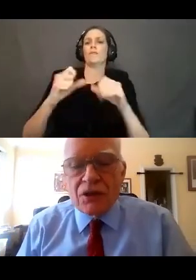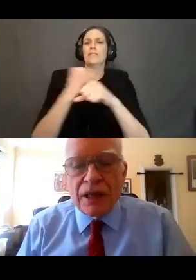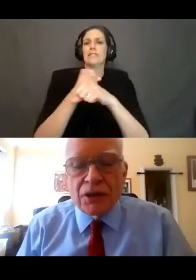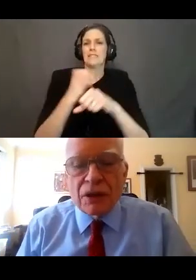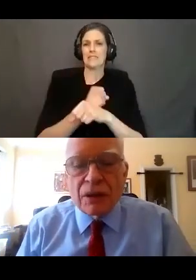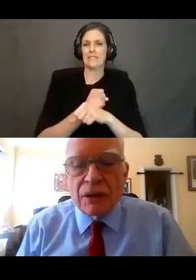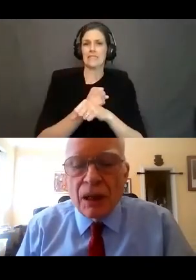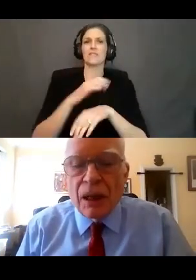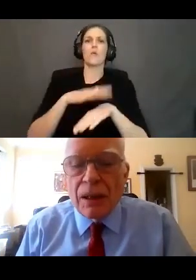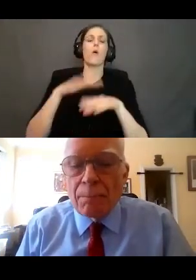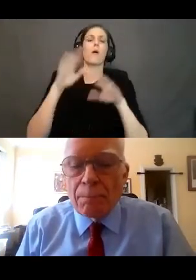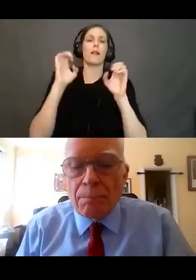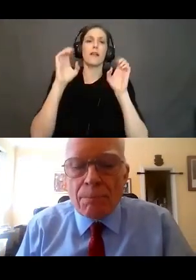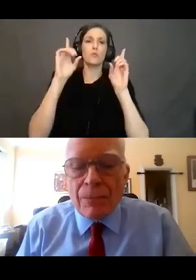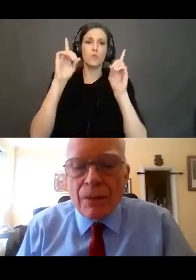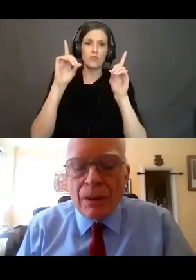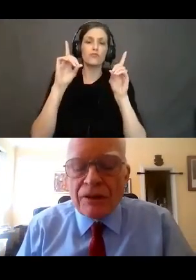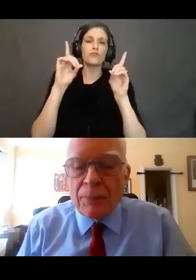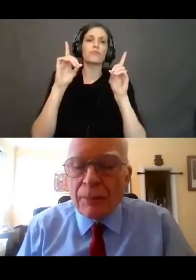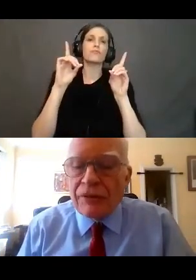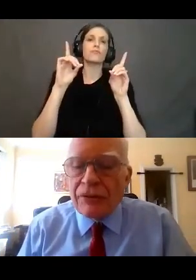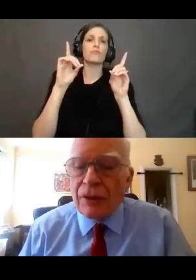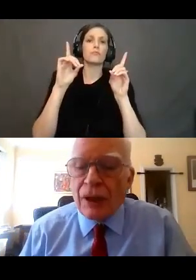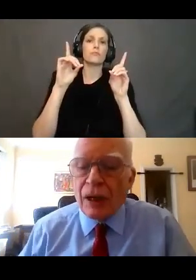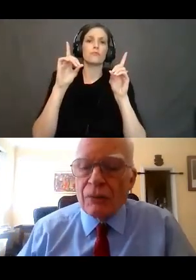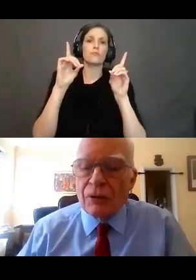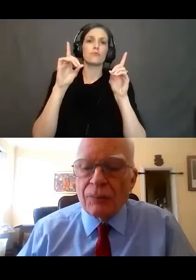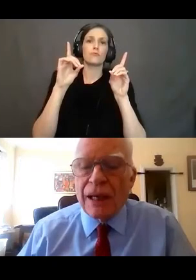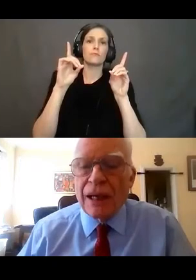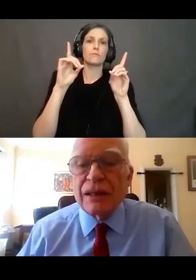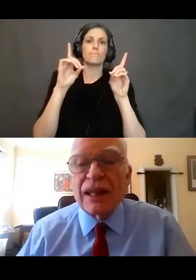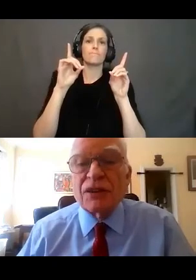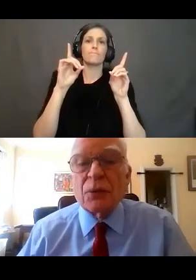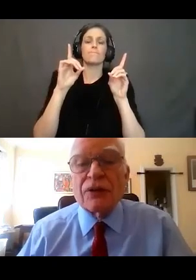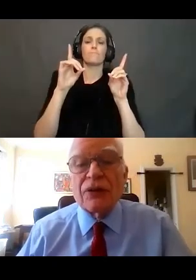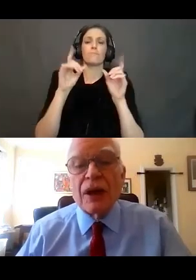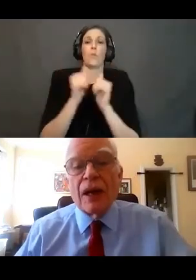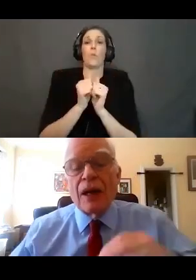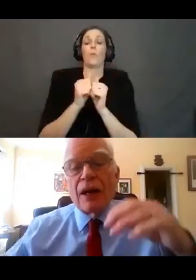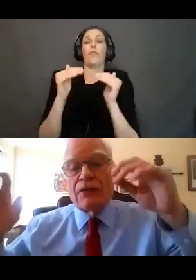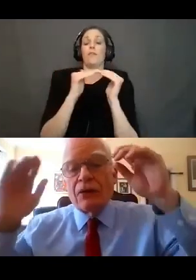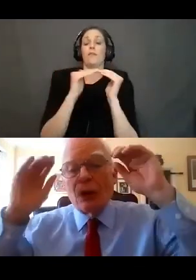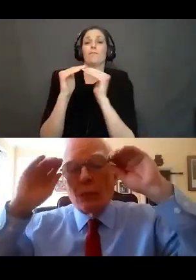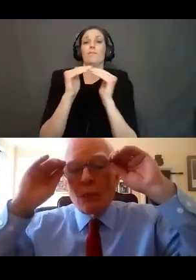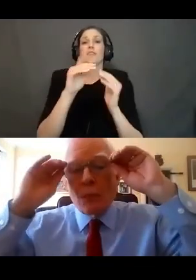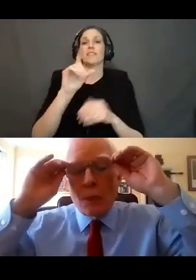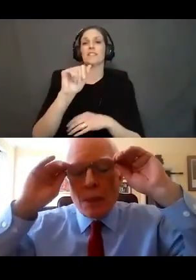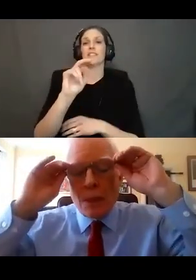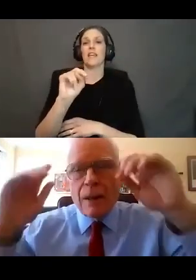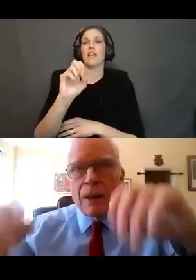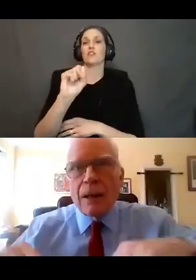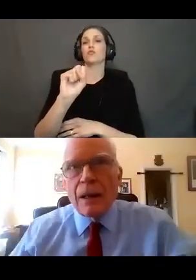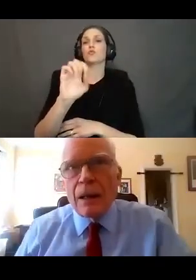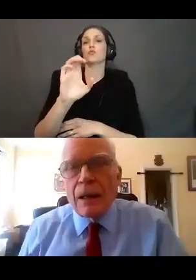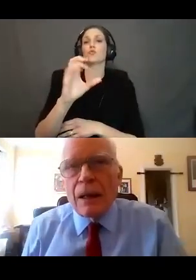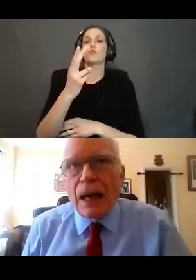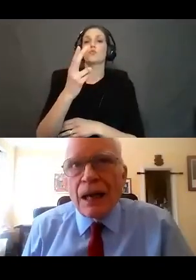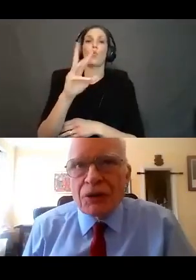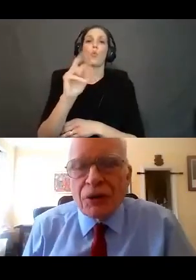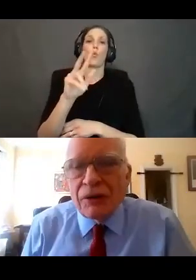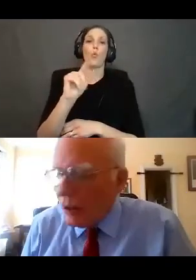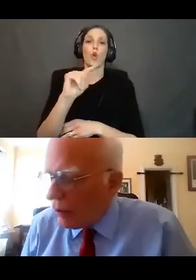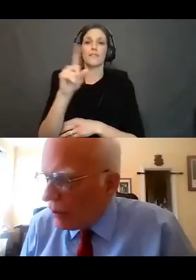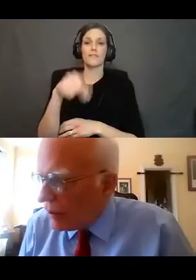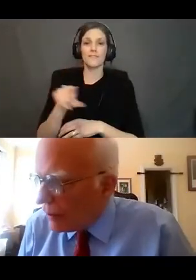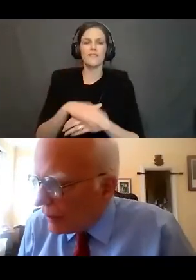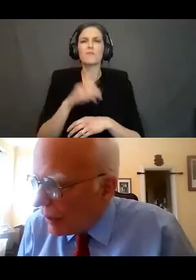on educational experiments with my colleague Dan Schwartz. So I'm